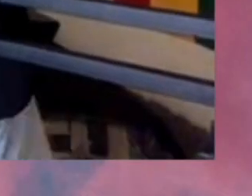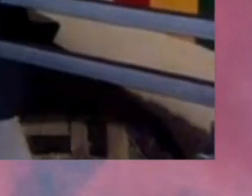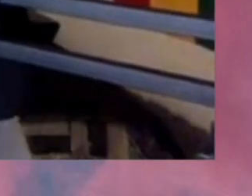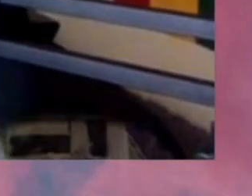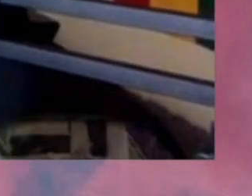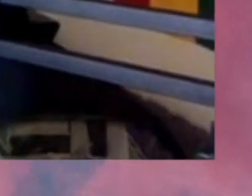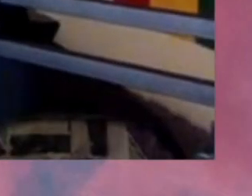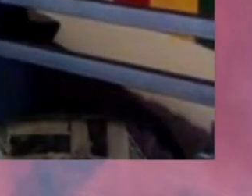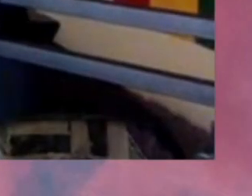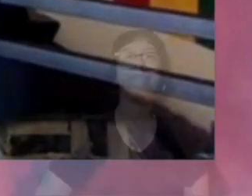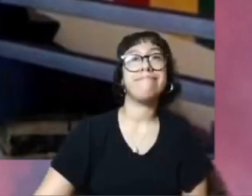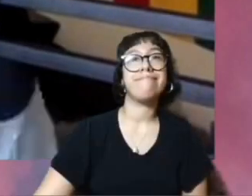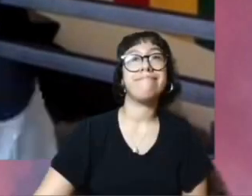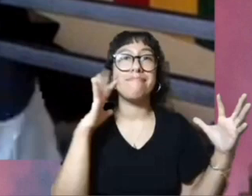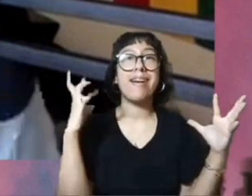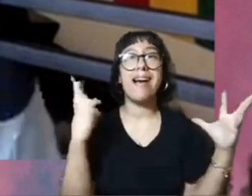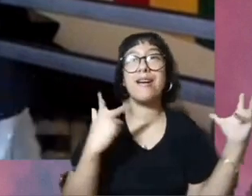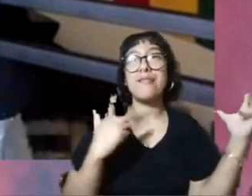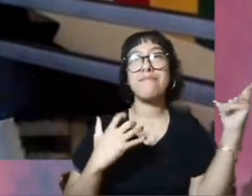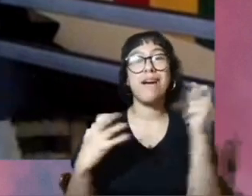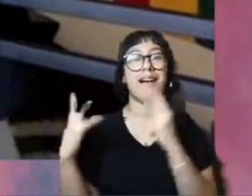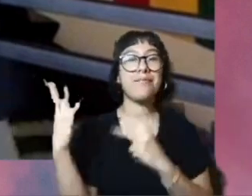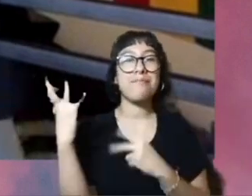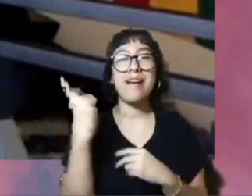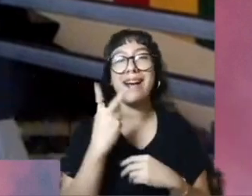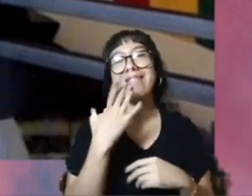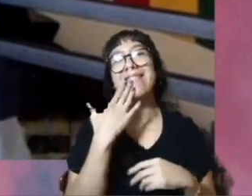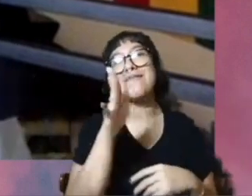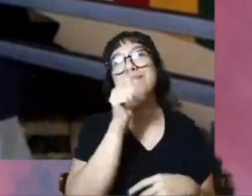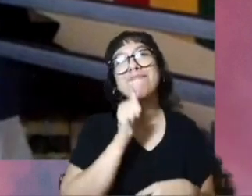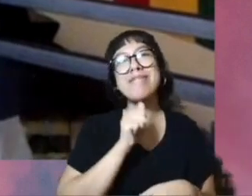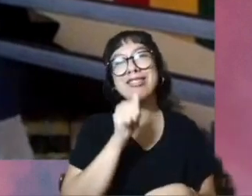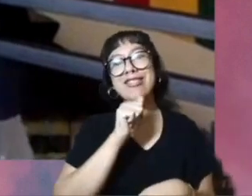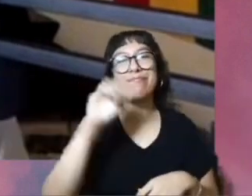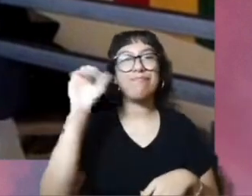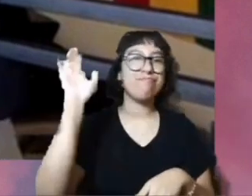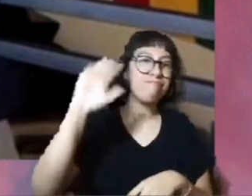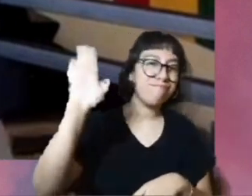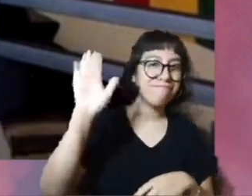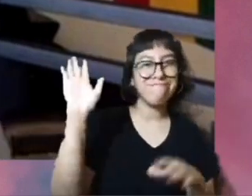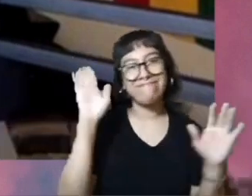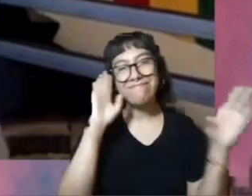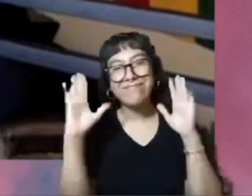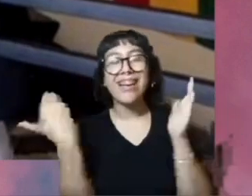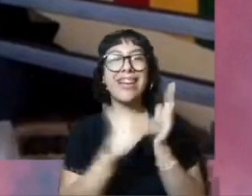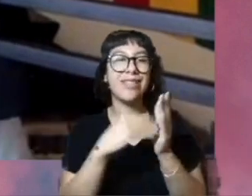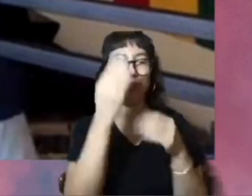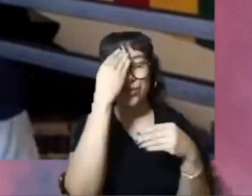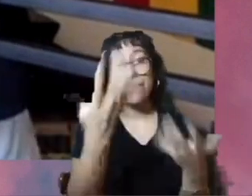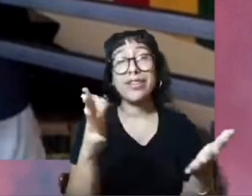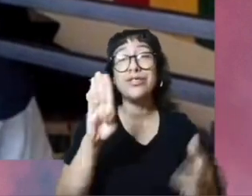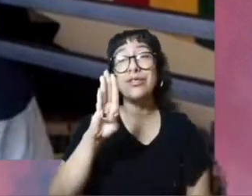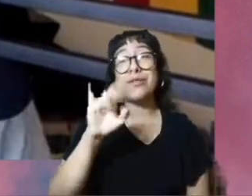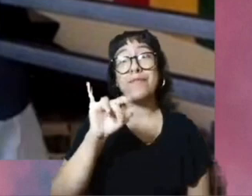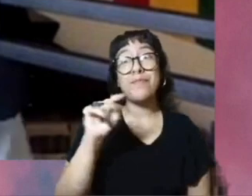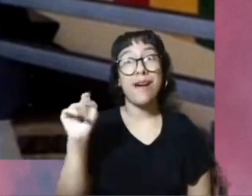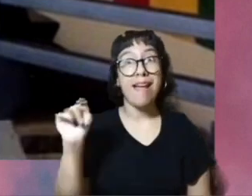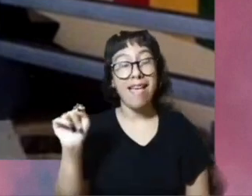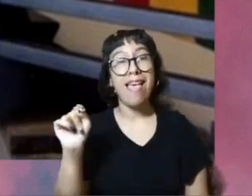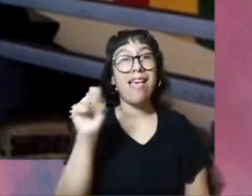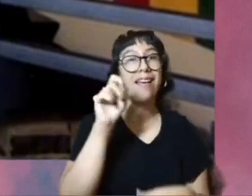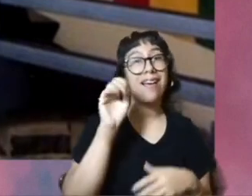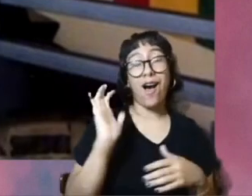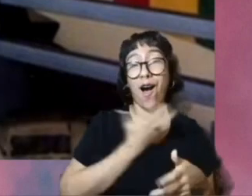back and we back and we back. Oh, appreciate y'all's patience. Shouts out once again. I already told you one time, but Britt, Johnny,